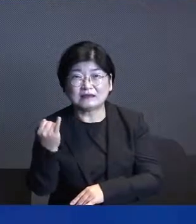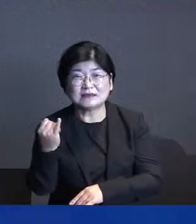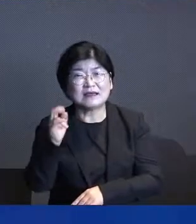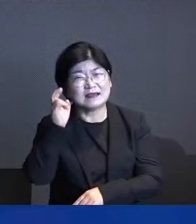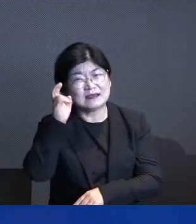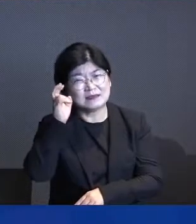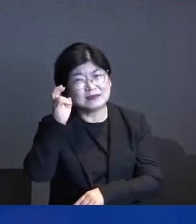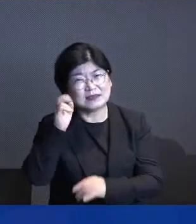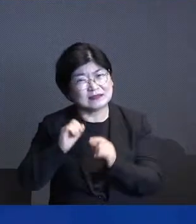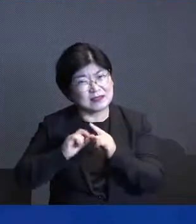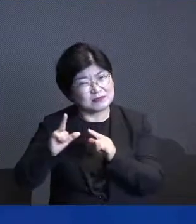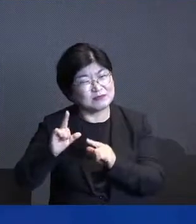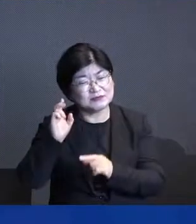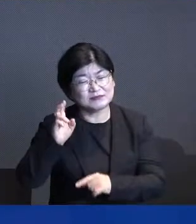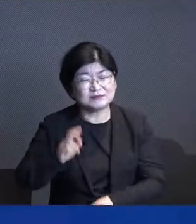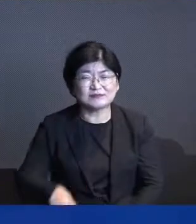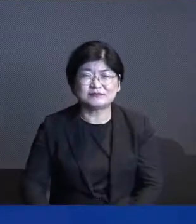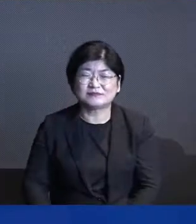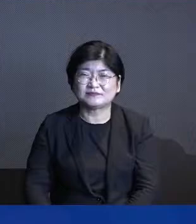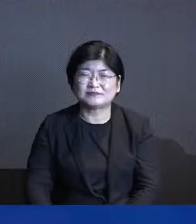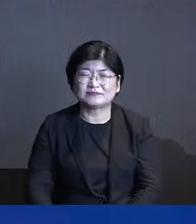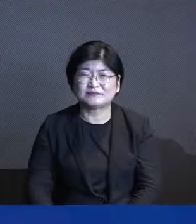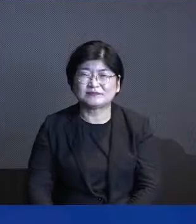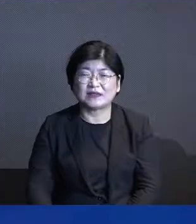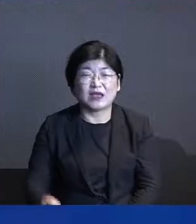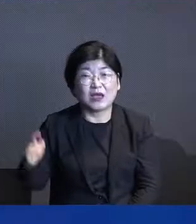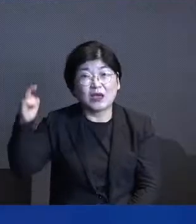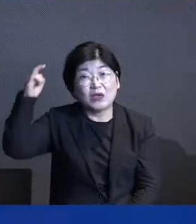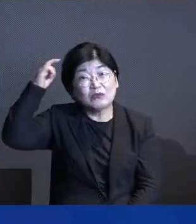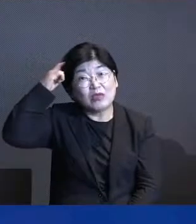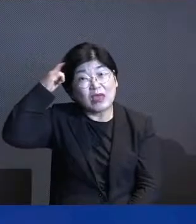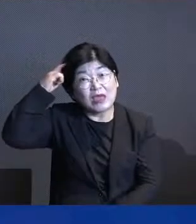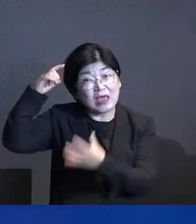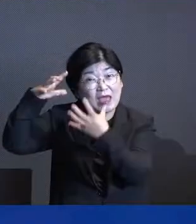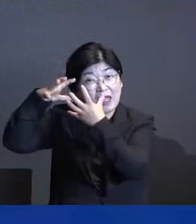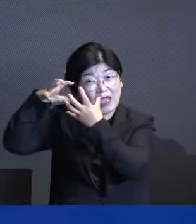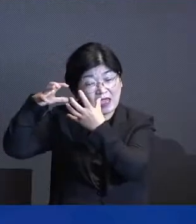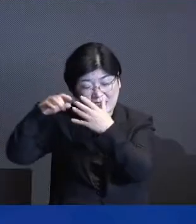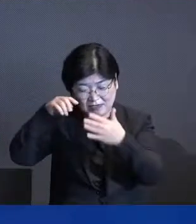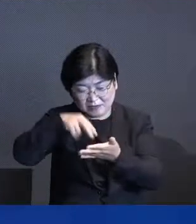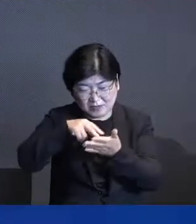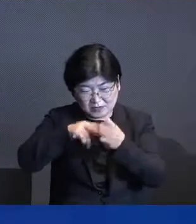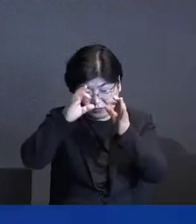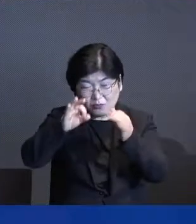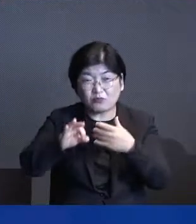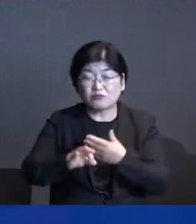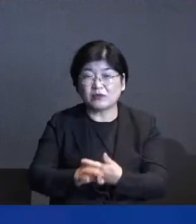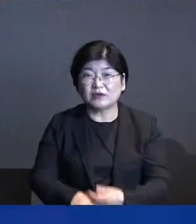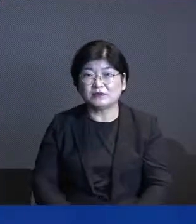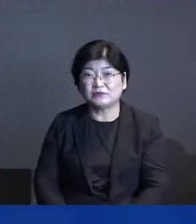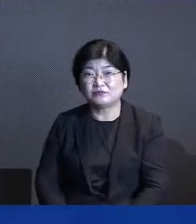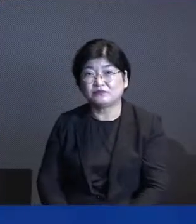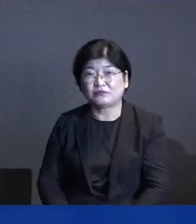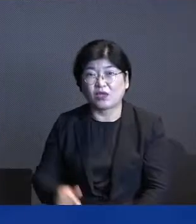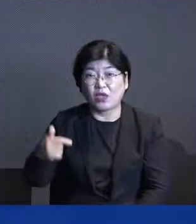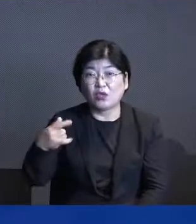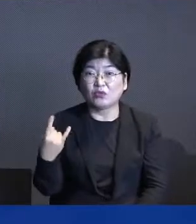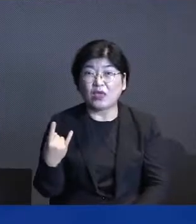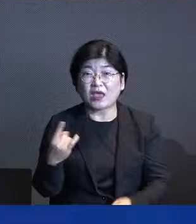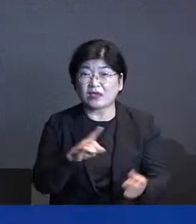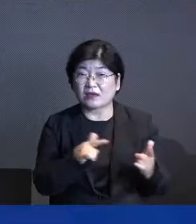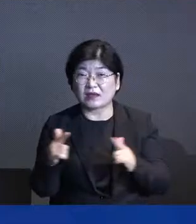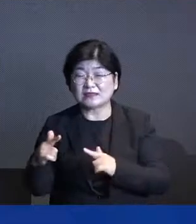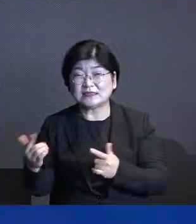at least from the perspective of the brain, they have different function and